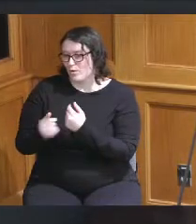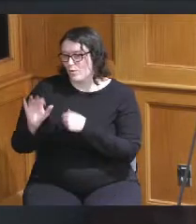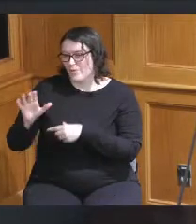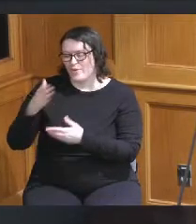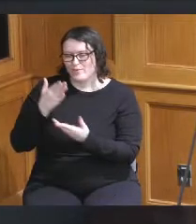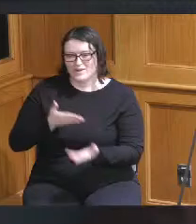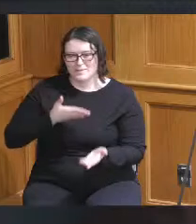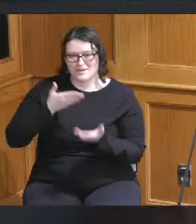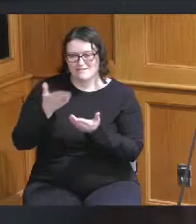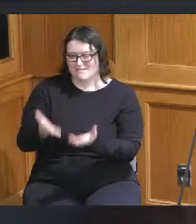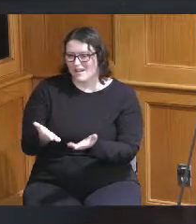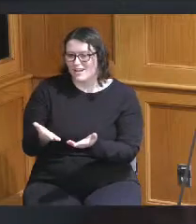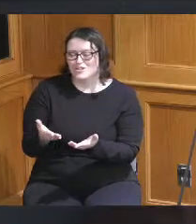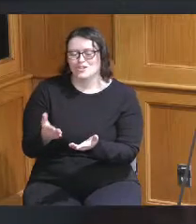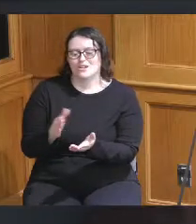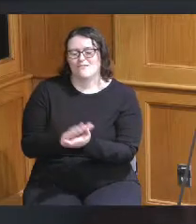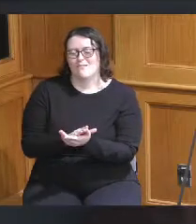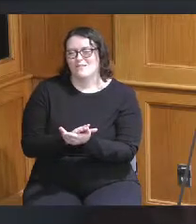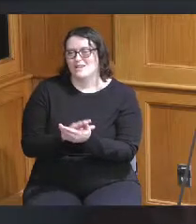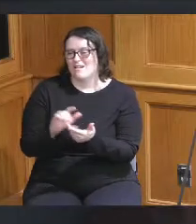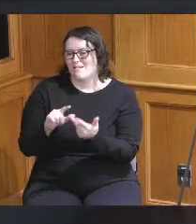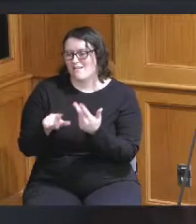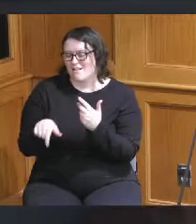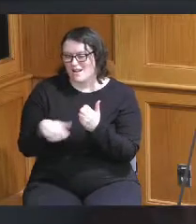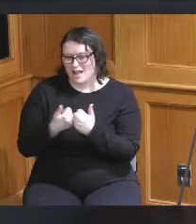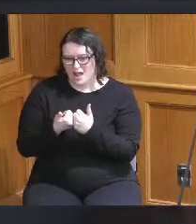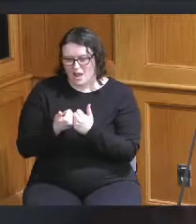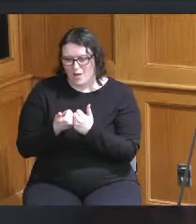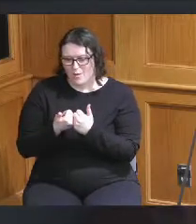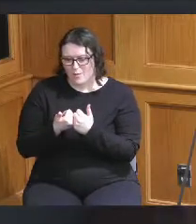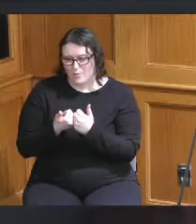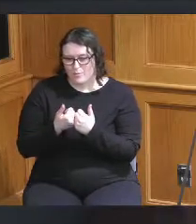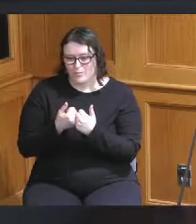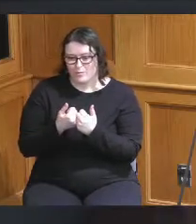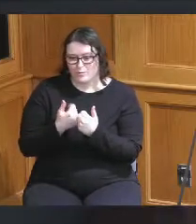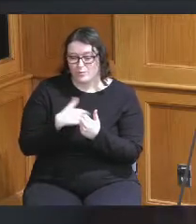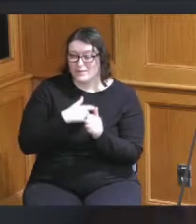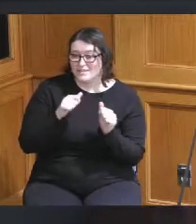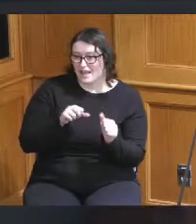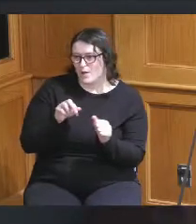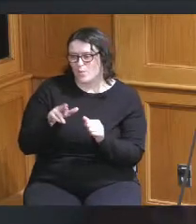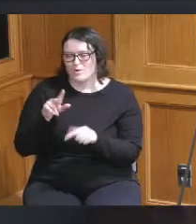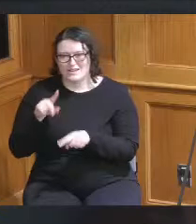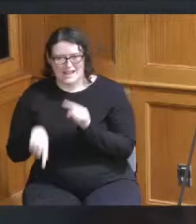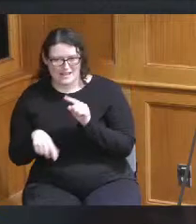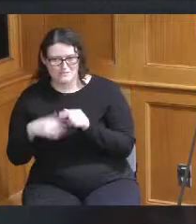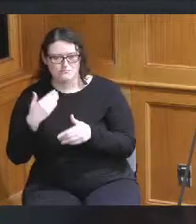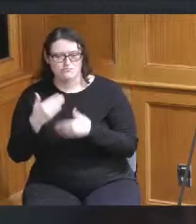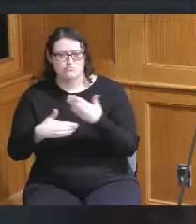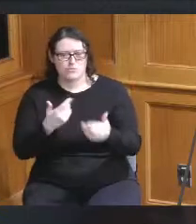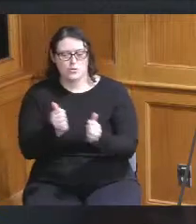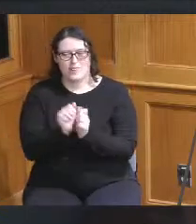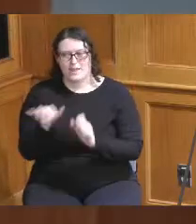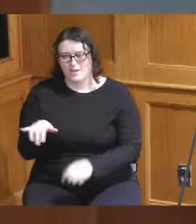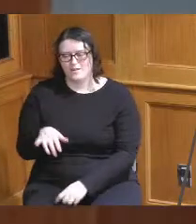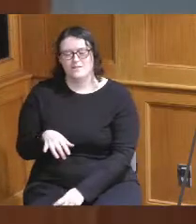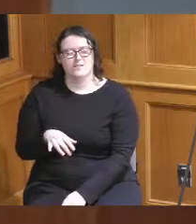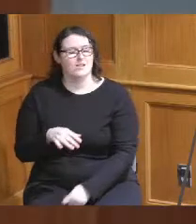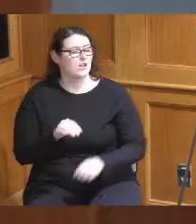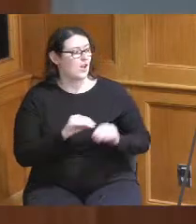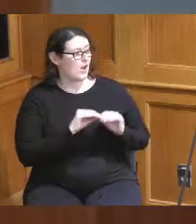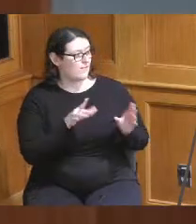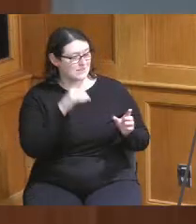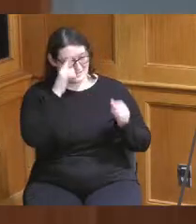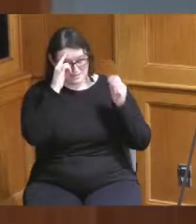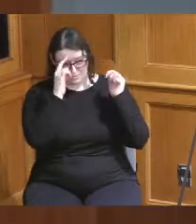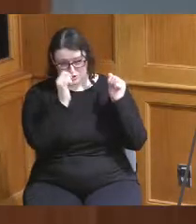recommendations were, and how we might or might not be able to move forward? I think ultimately, obviously, it's up to the board whether